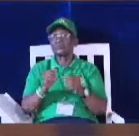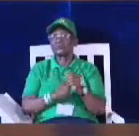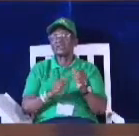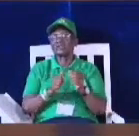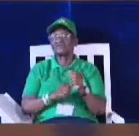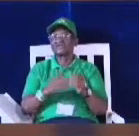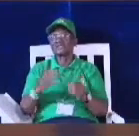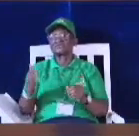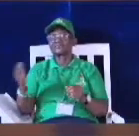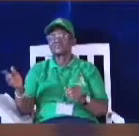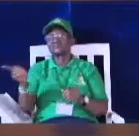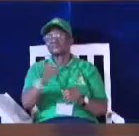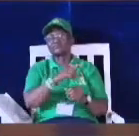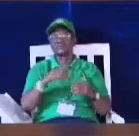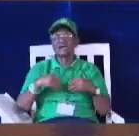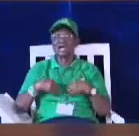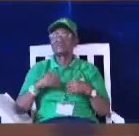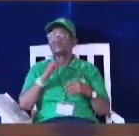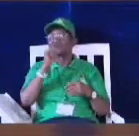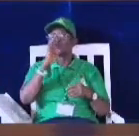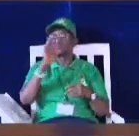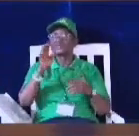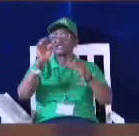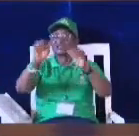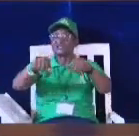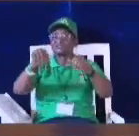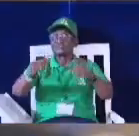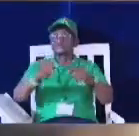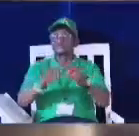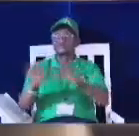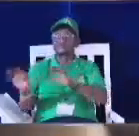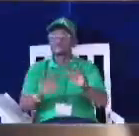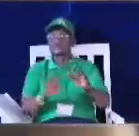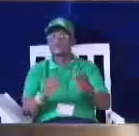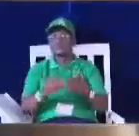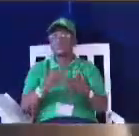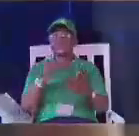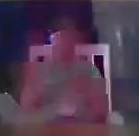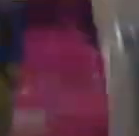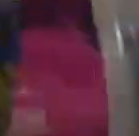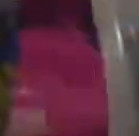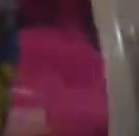everything you have not been able to do before, you'll be doing it tonight.